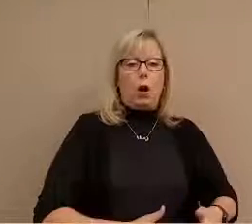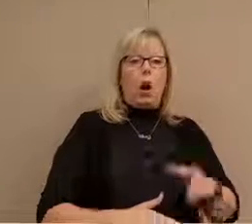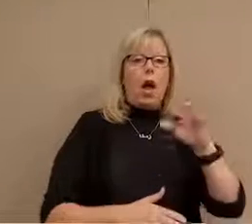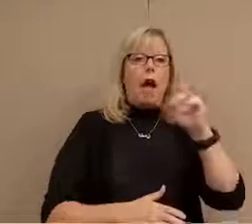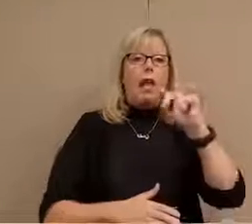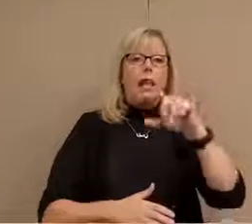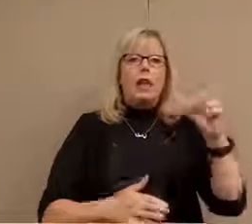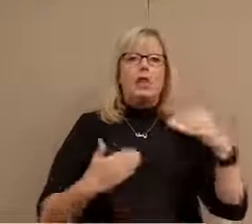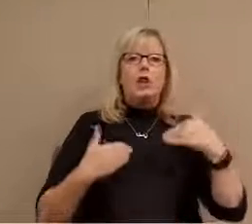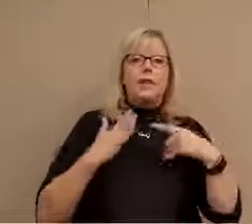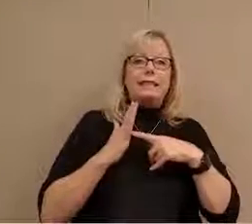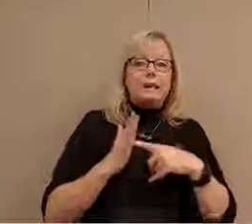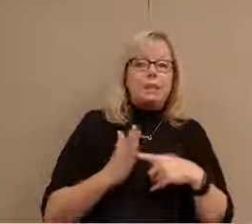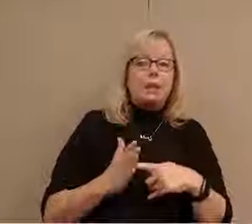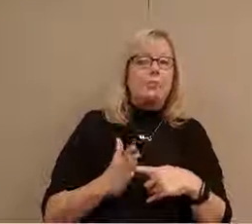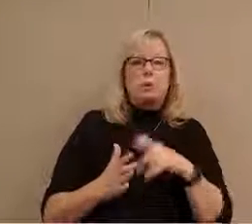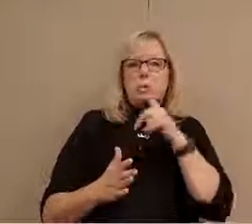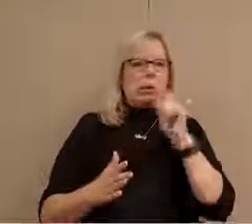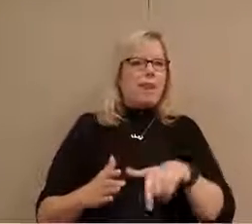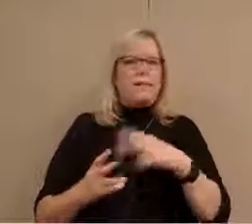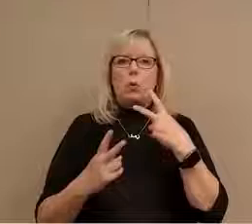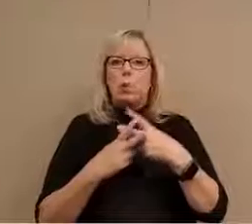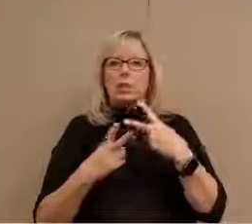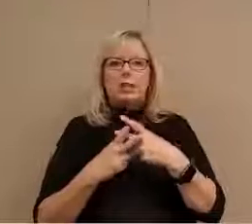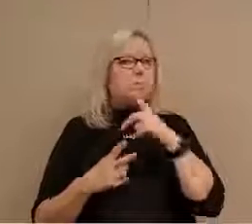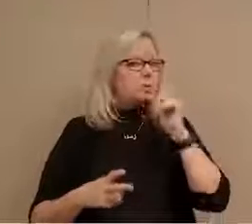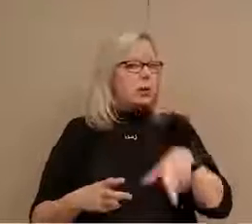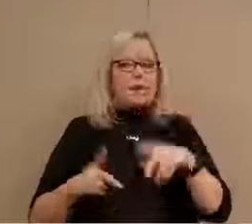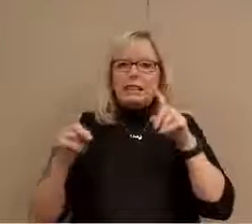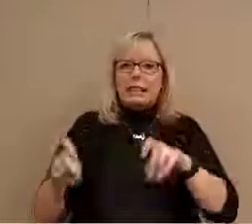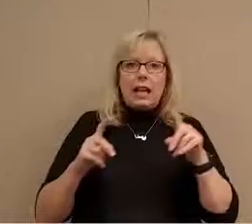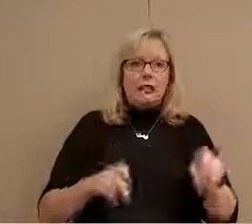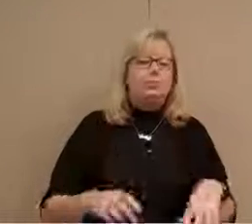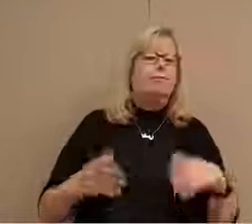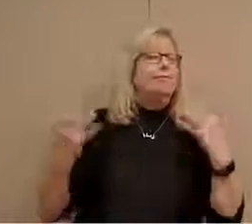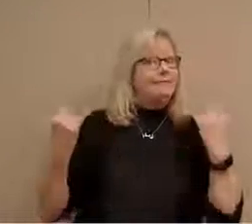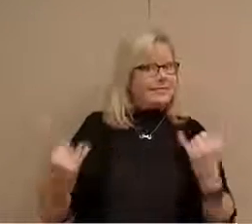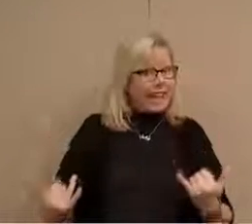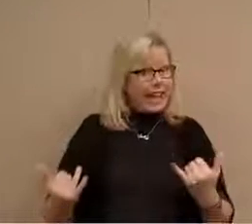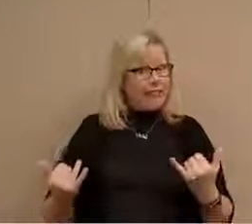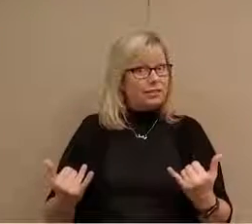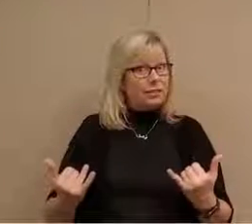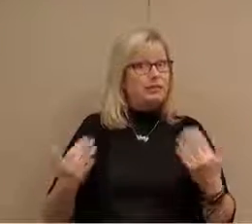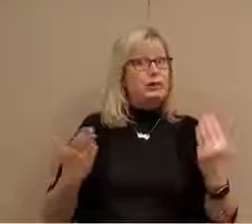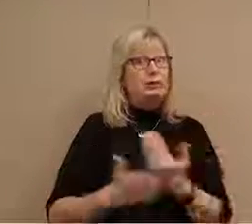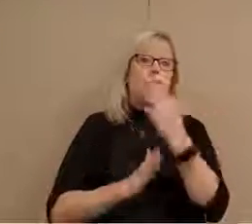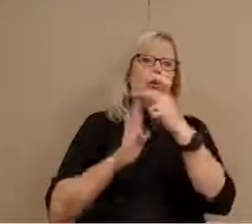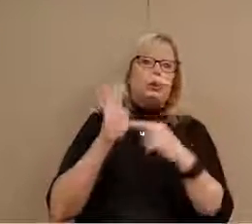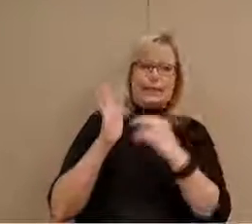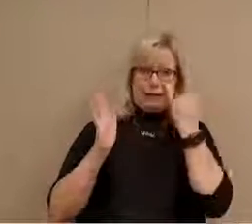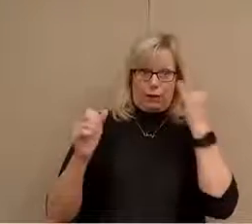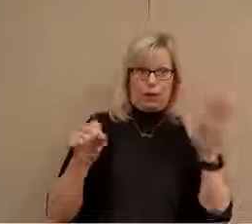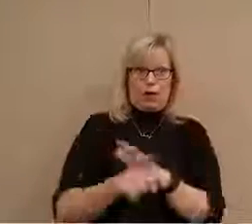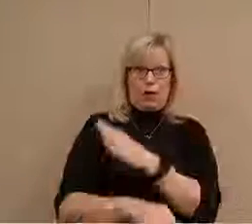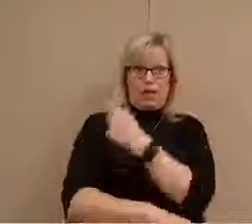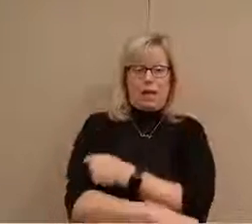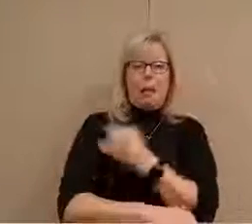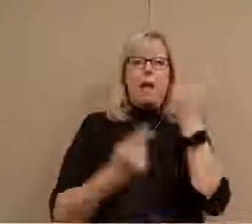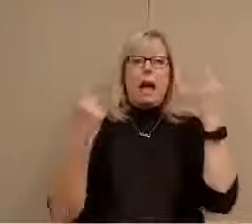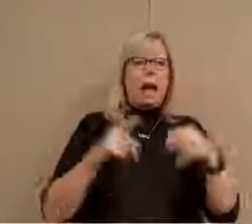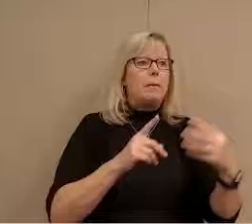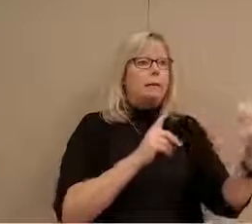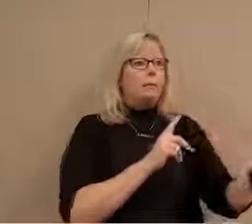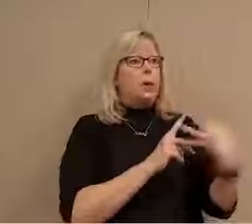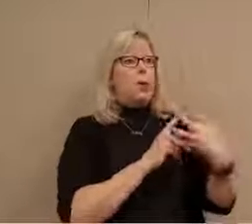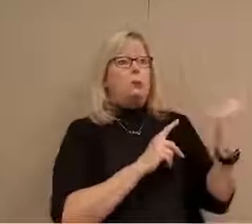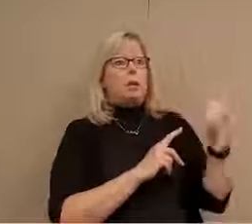you were symptomatic, you didn't have to quarantine, you didn't have to test. Well, in today's guidance, if you're fully vaccinated and you have an